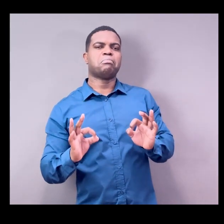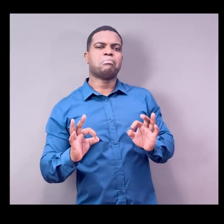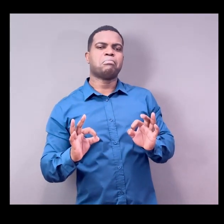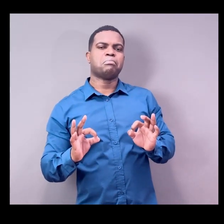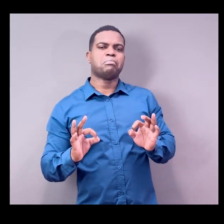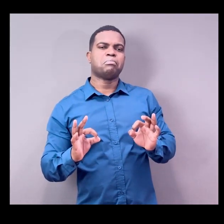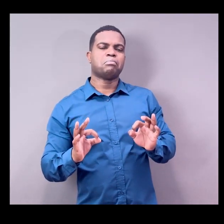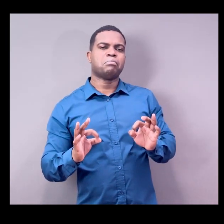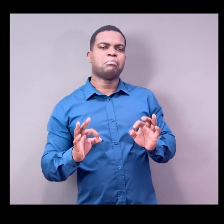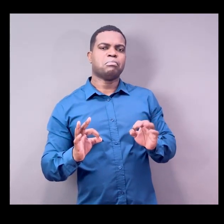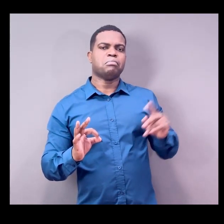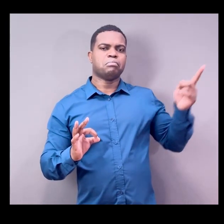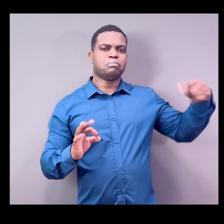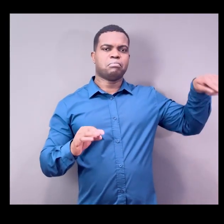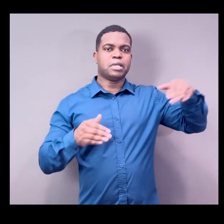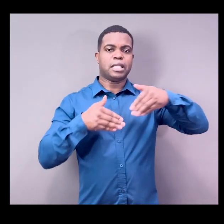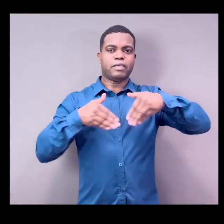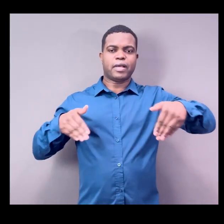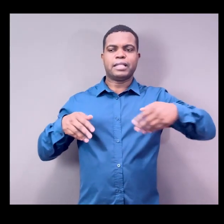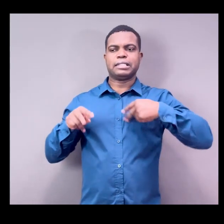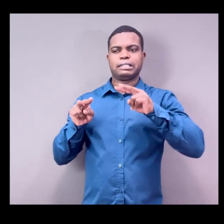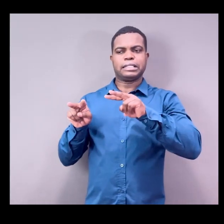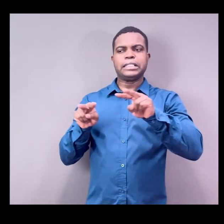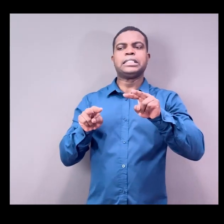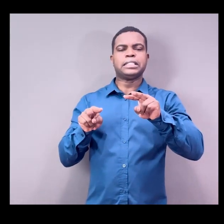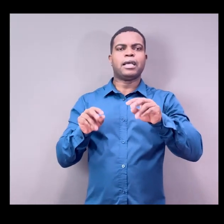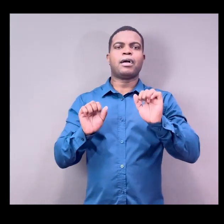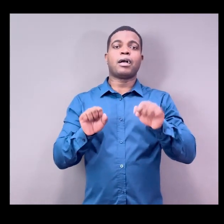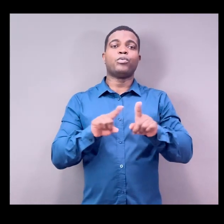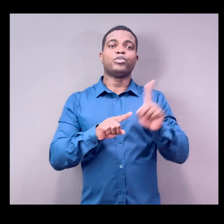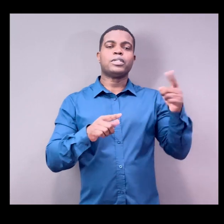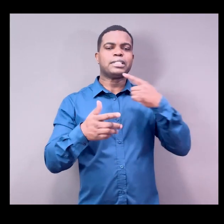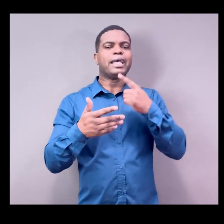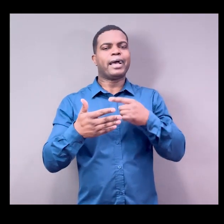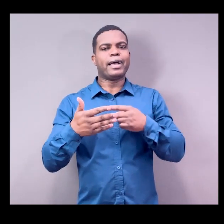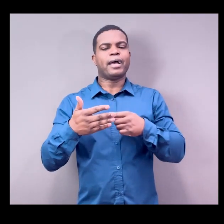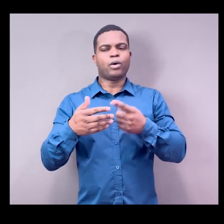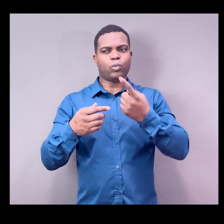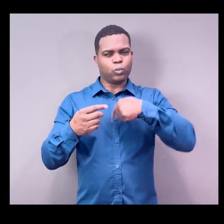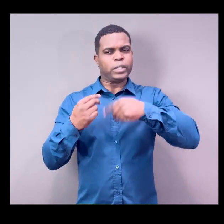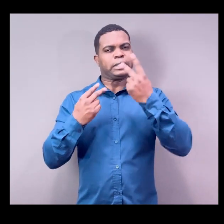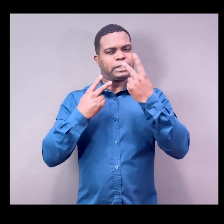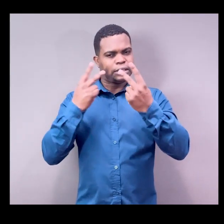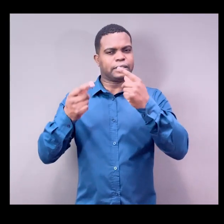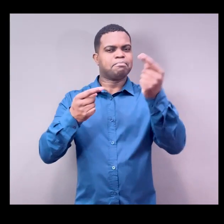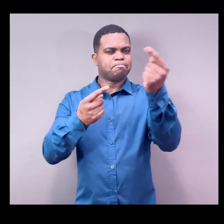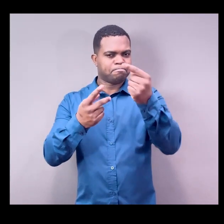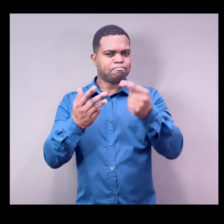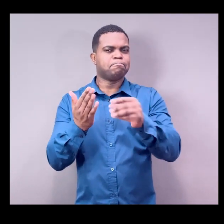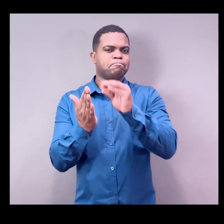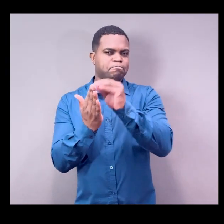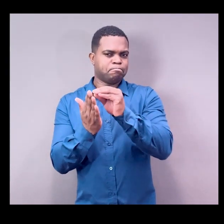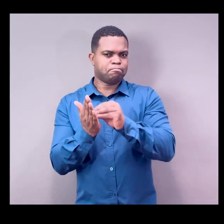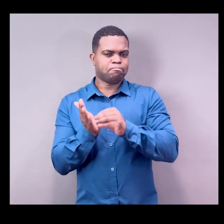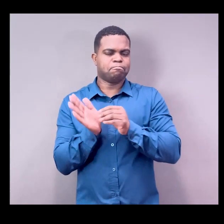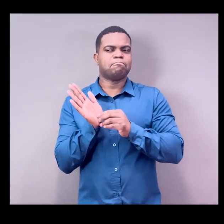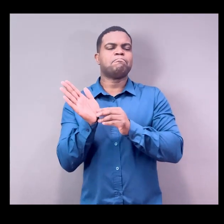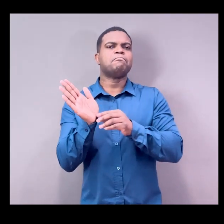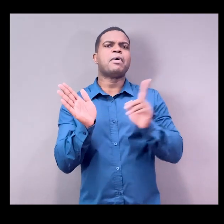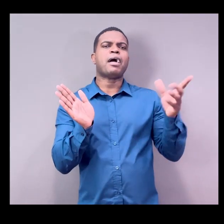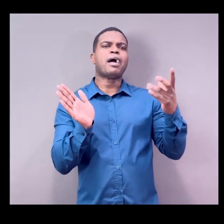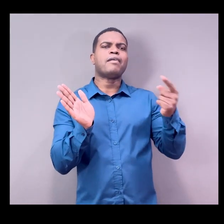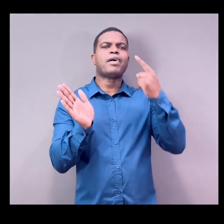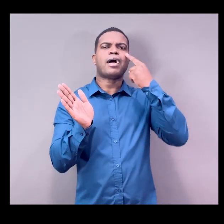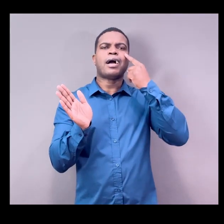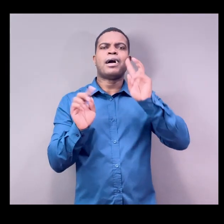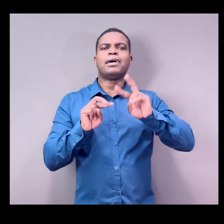are able to say, okay, this is what we have identified. This is how you should have done it better. Because this third